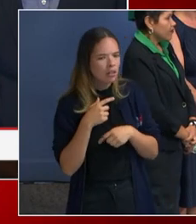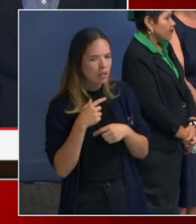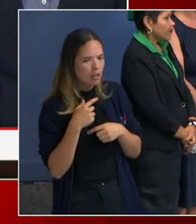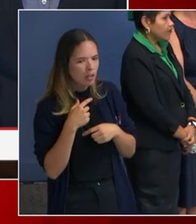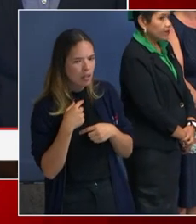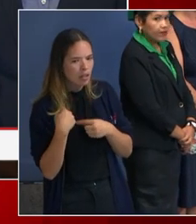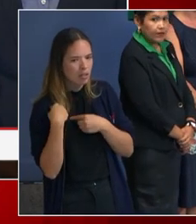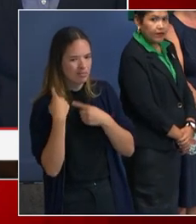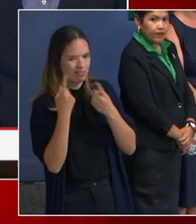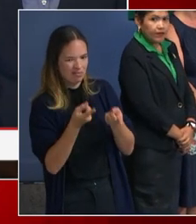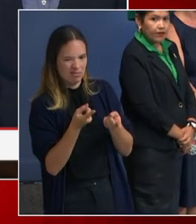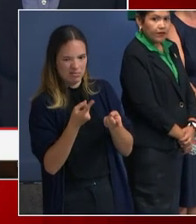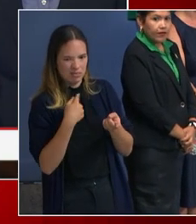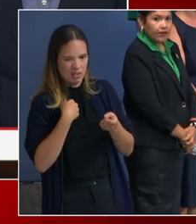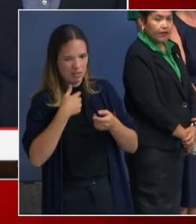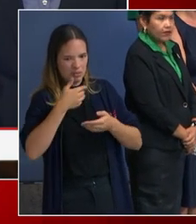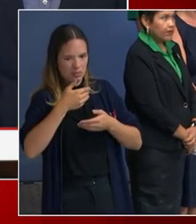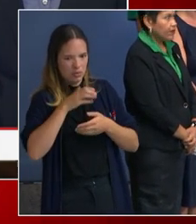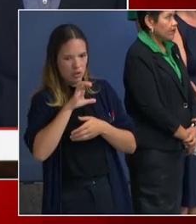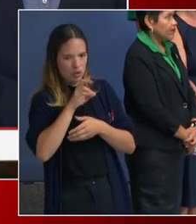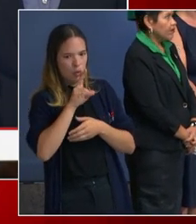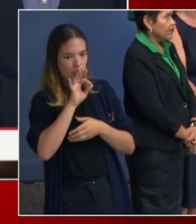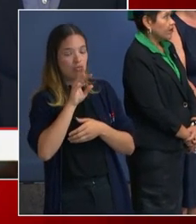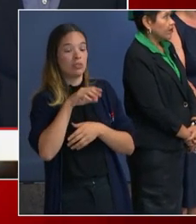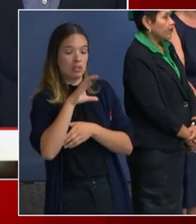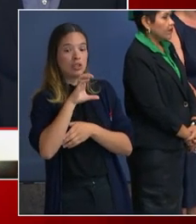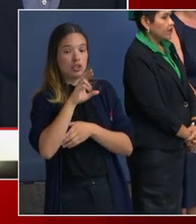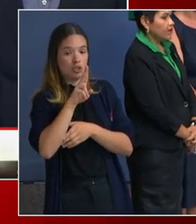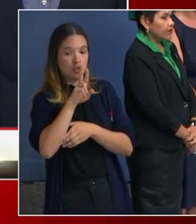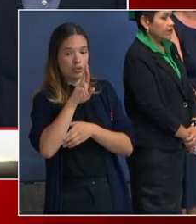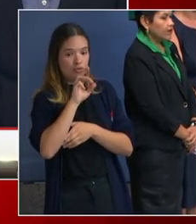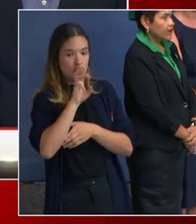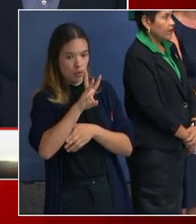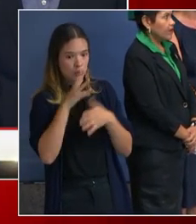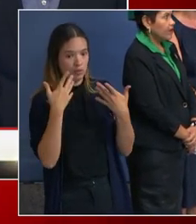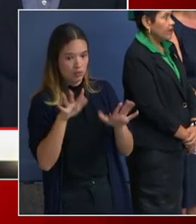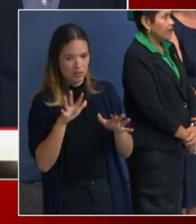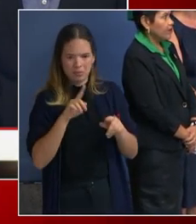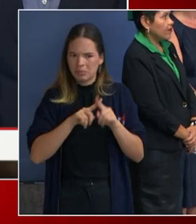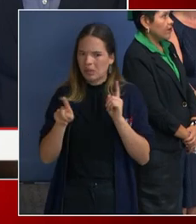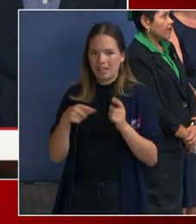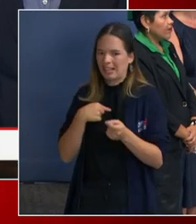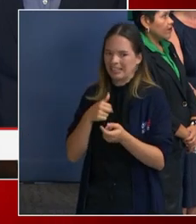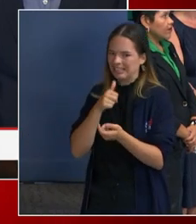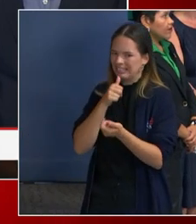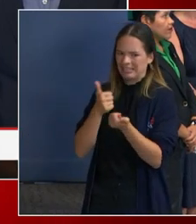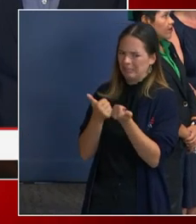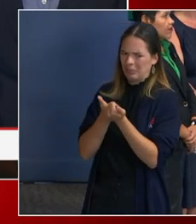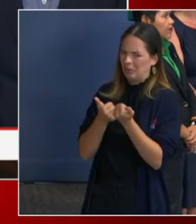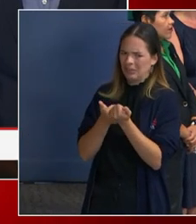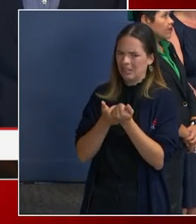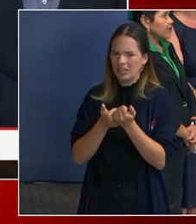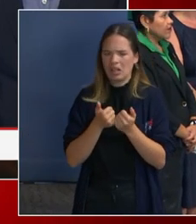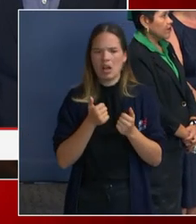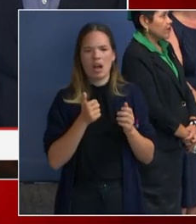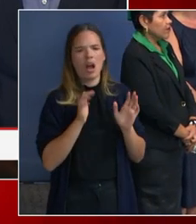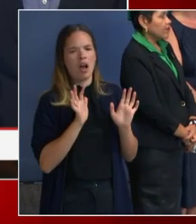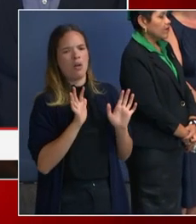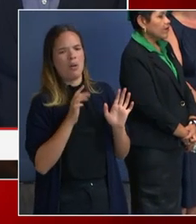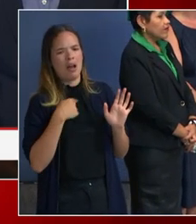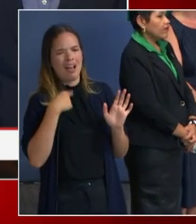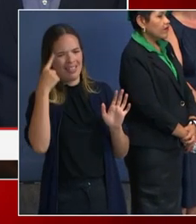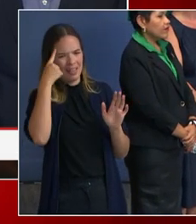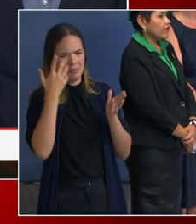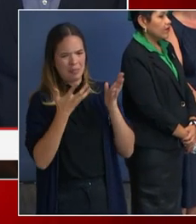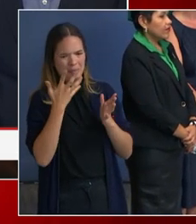don't think, but enforcement hasn't. I mean, you haven't enforced it. I think that there have probably been one-off issues of